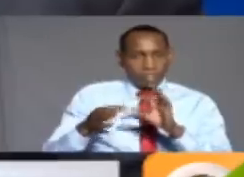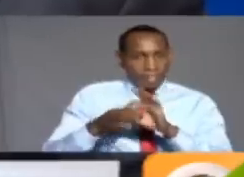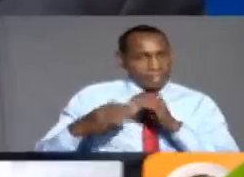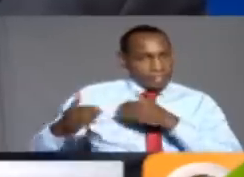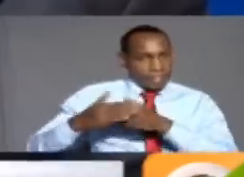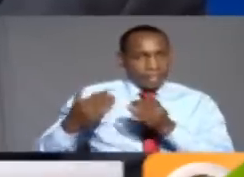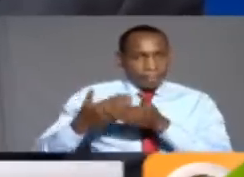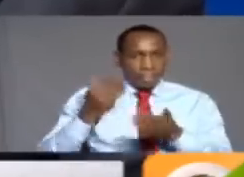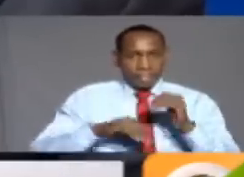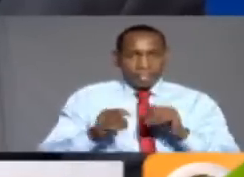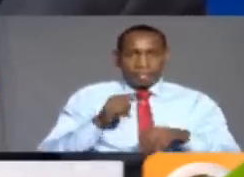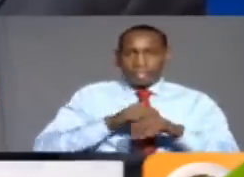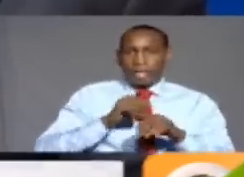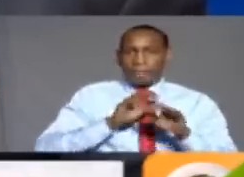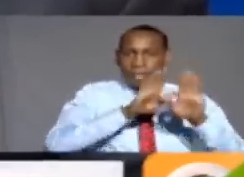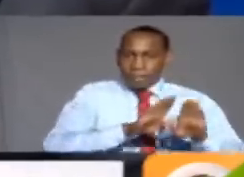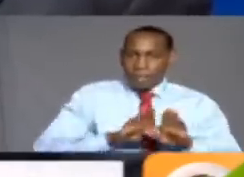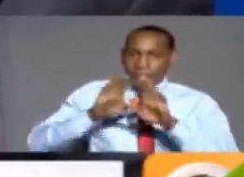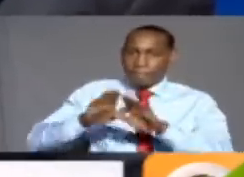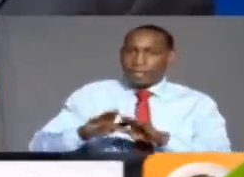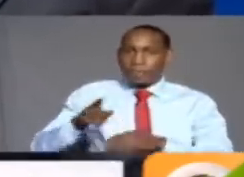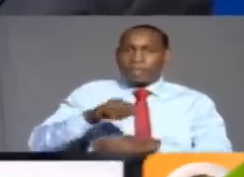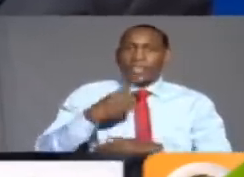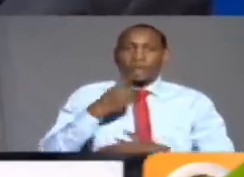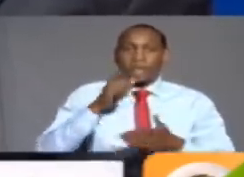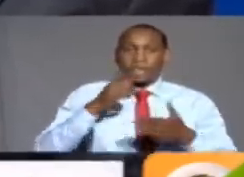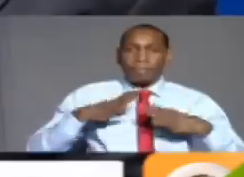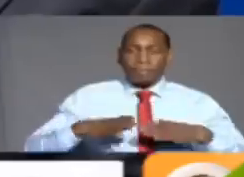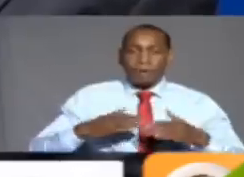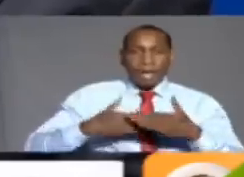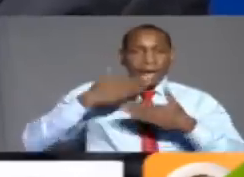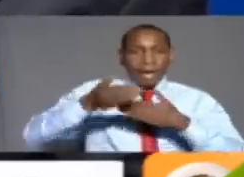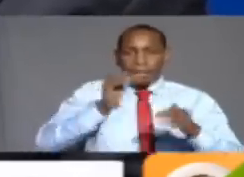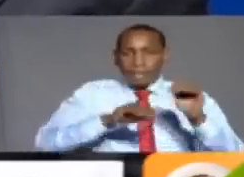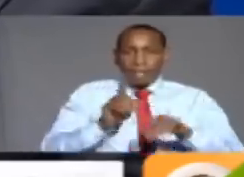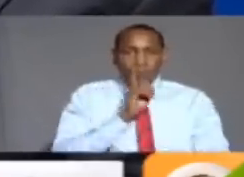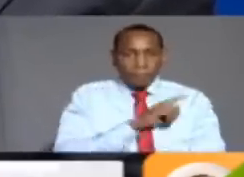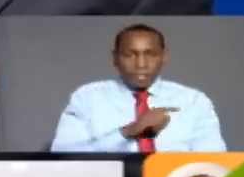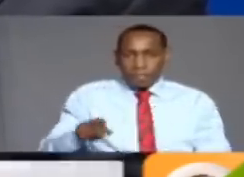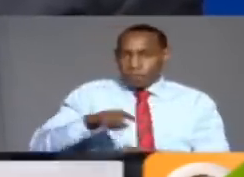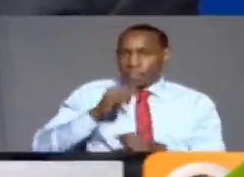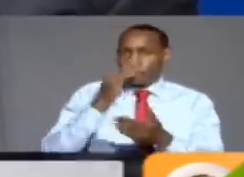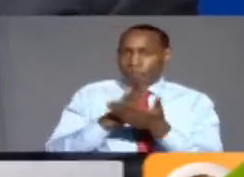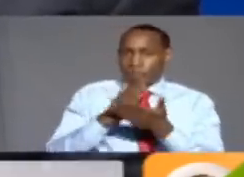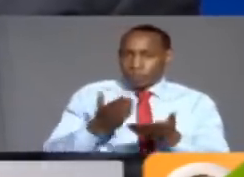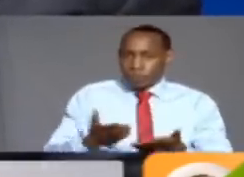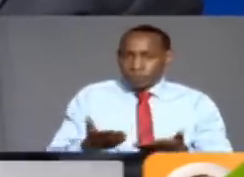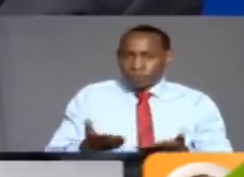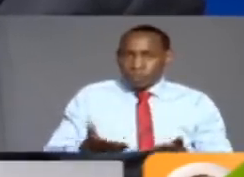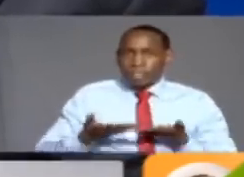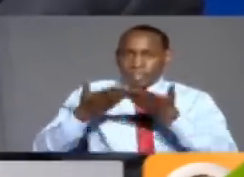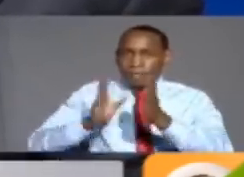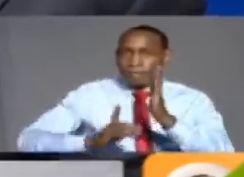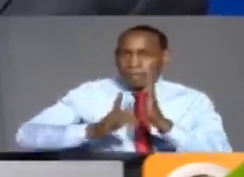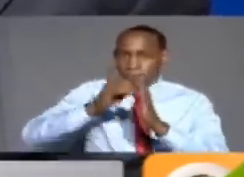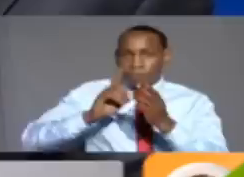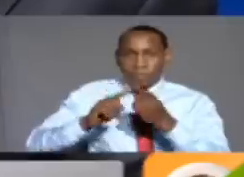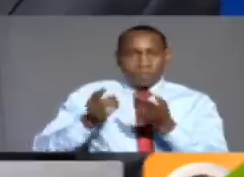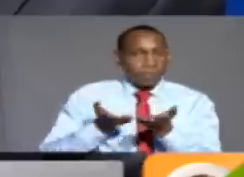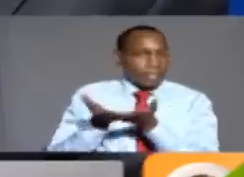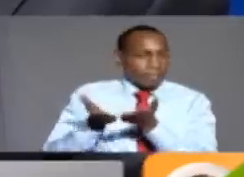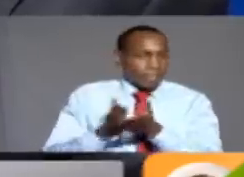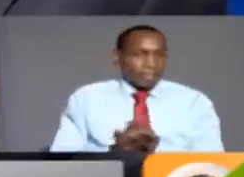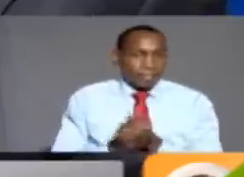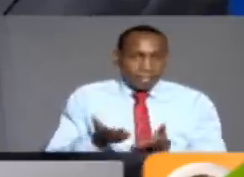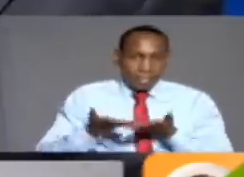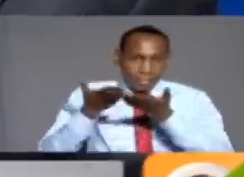went around looking for votes, the one thing we kept telling people, immediately you elect us, we are going to make sure that you get development, you get services.